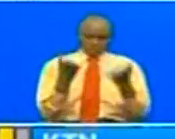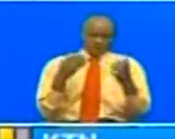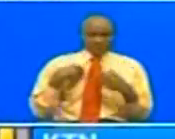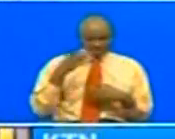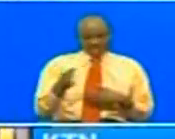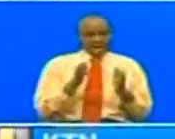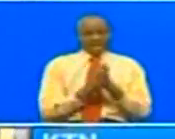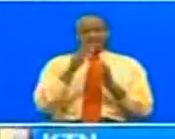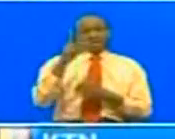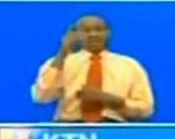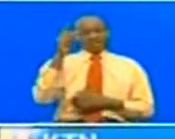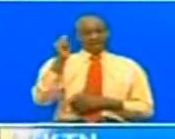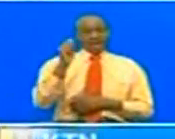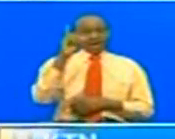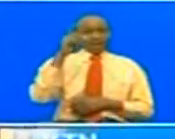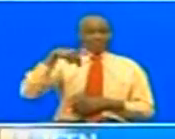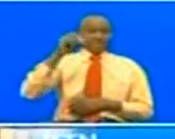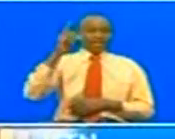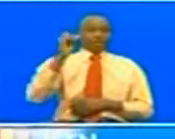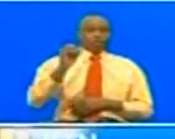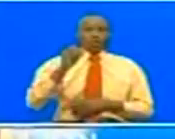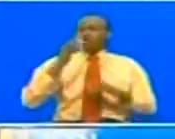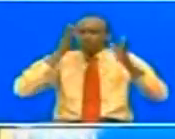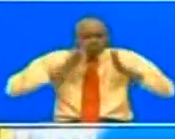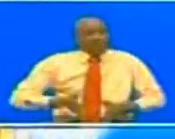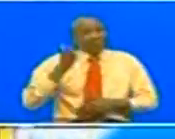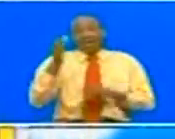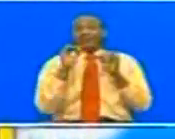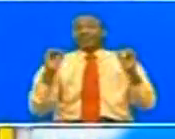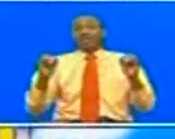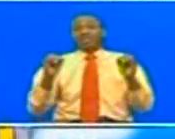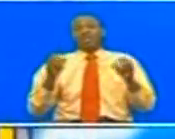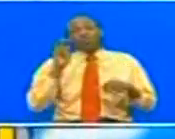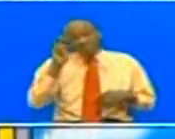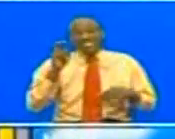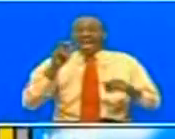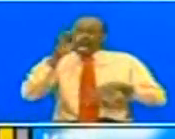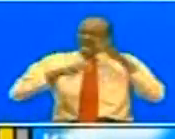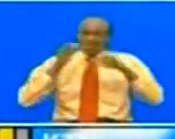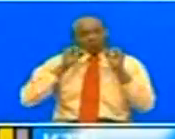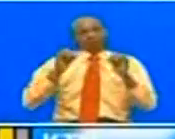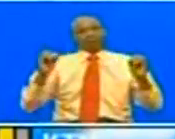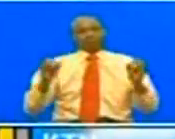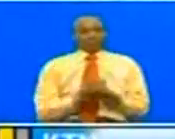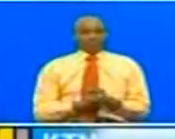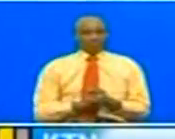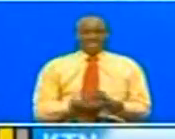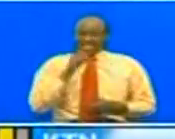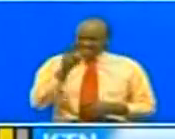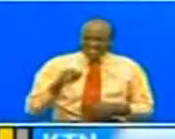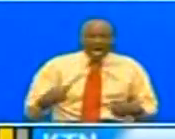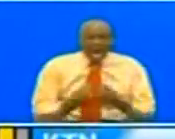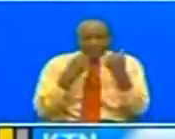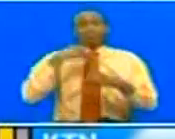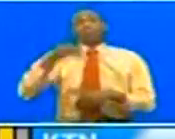there and Kapedo. You will see no human being, you will see no domestic animal. Following the periodic attacks in